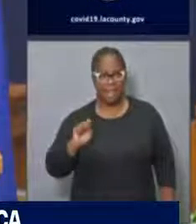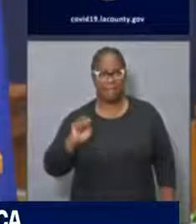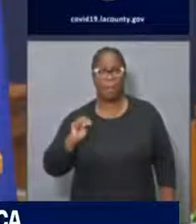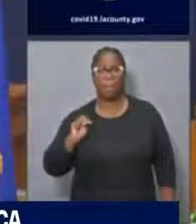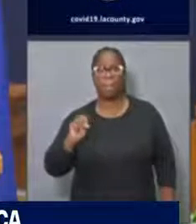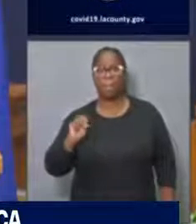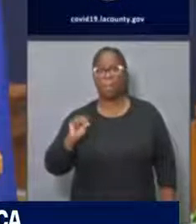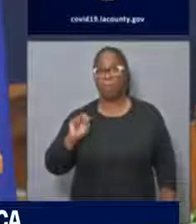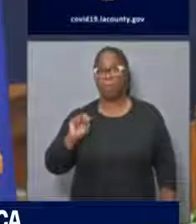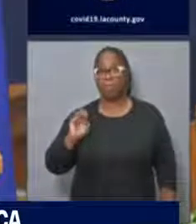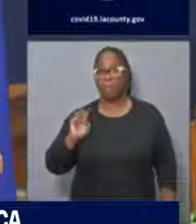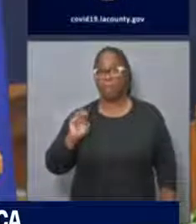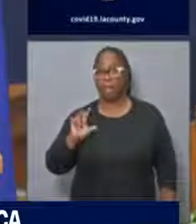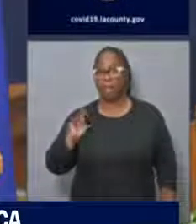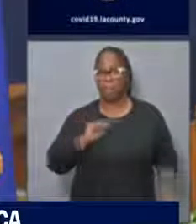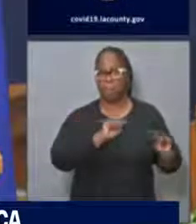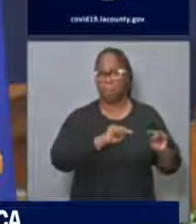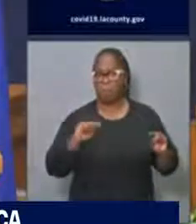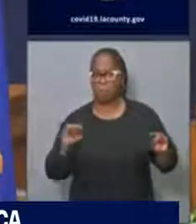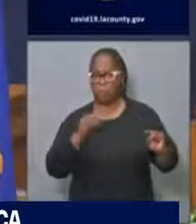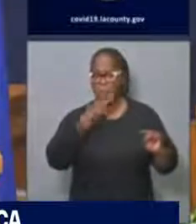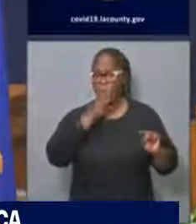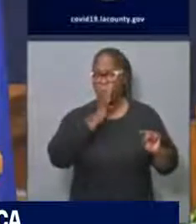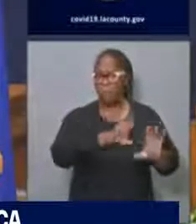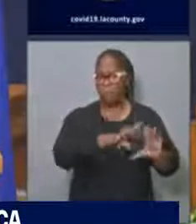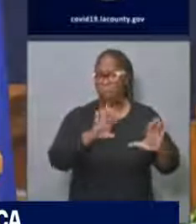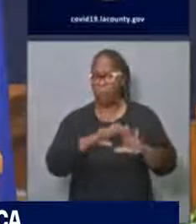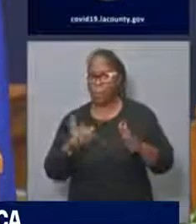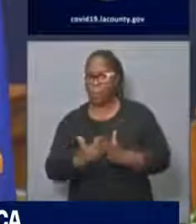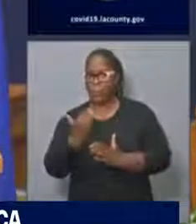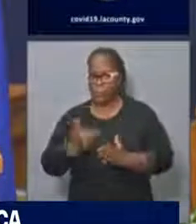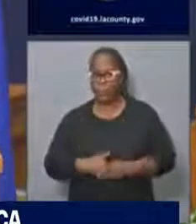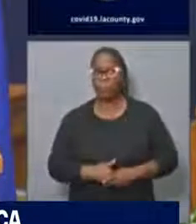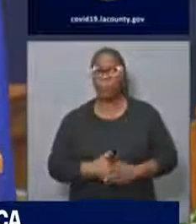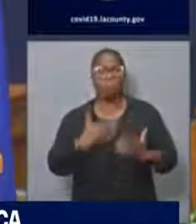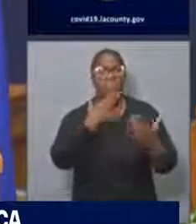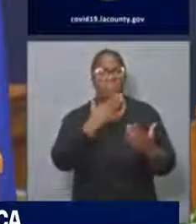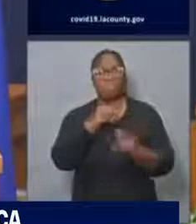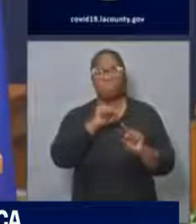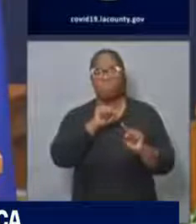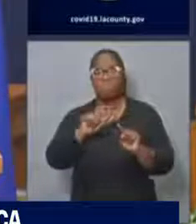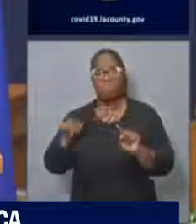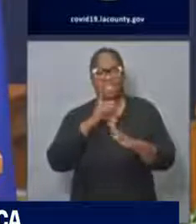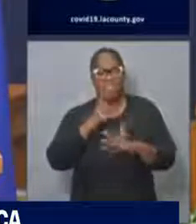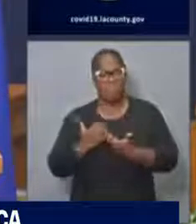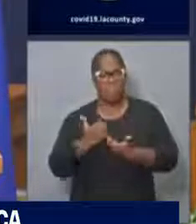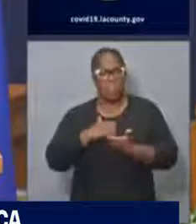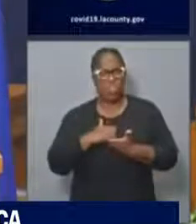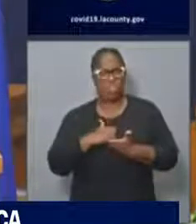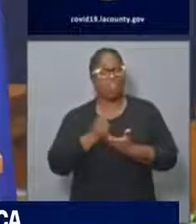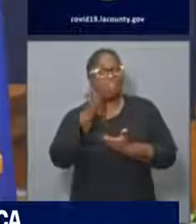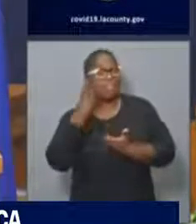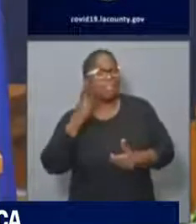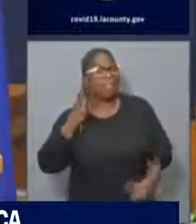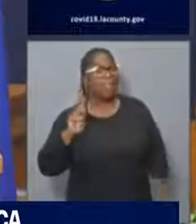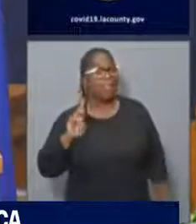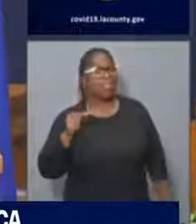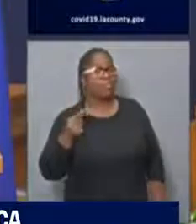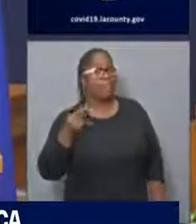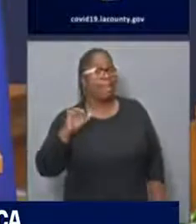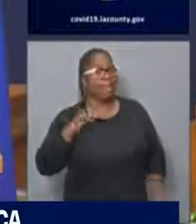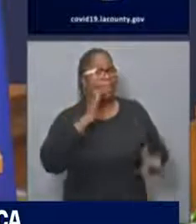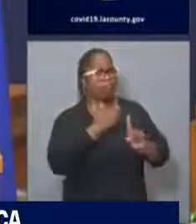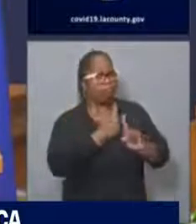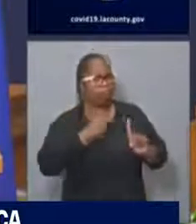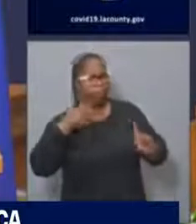coming weeks. And I want to thank our cities for their partnership. Dr. Galli will go over in greater detail this plan, which will help us bend